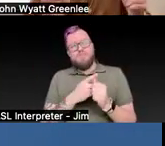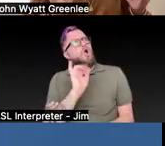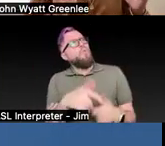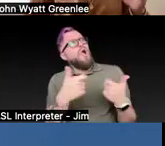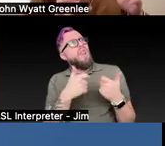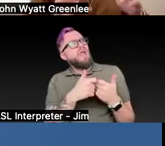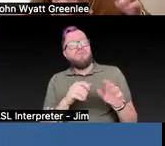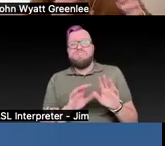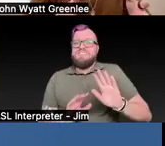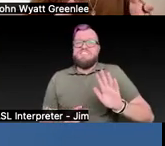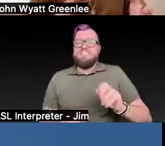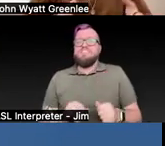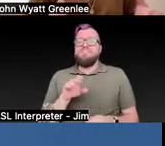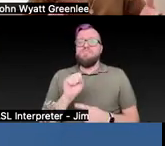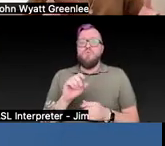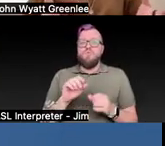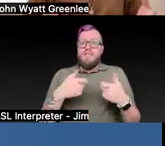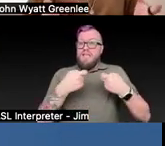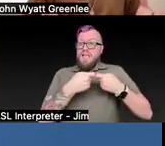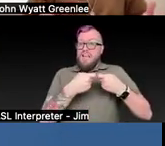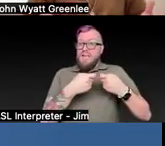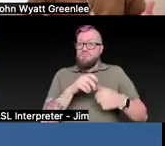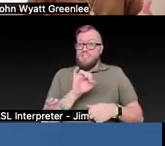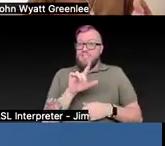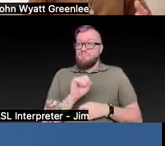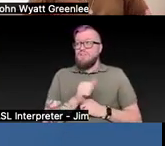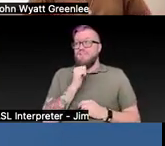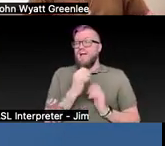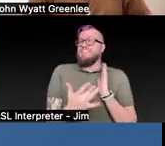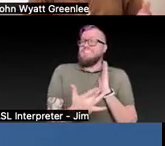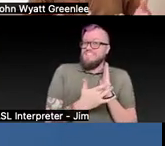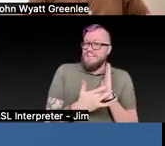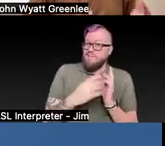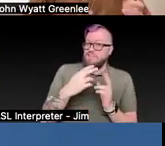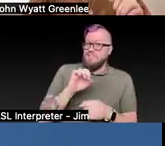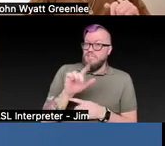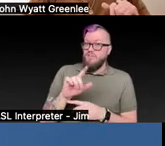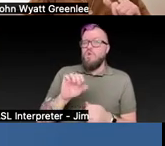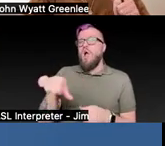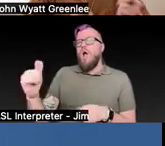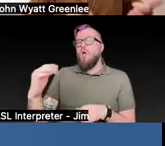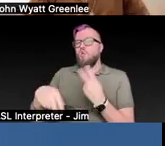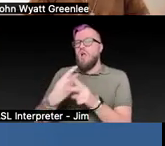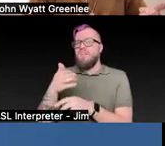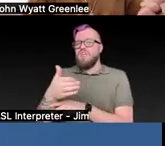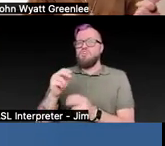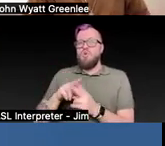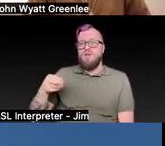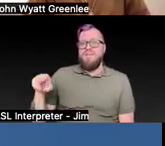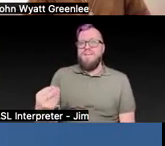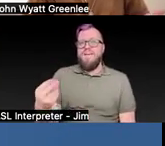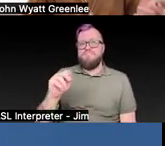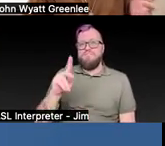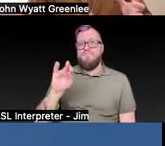eels. So electric eels aren't actually technically eels. They're a different kind of fish called a knife fish, and they are only native to